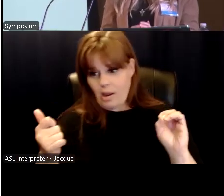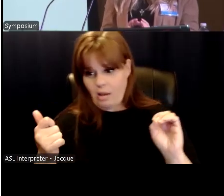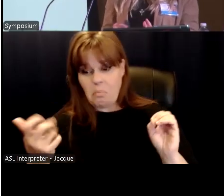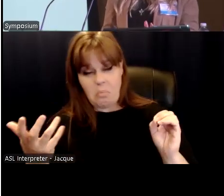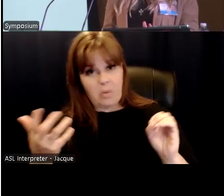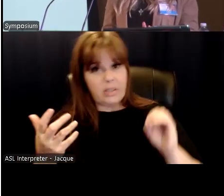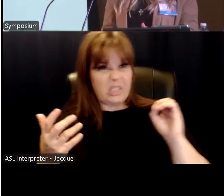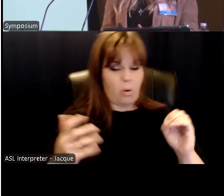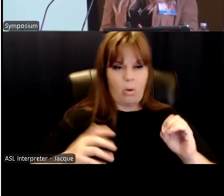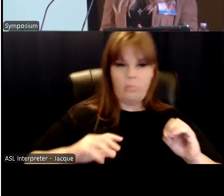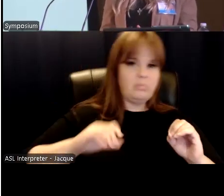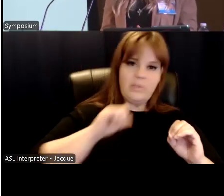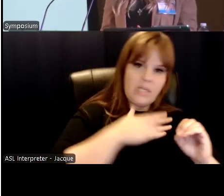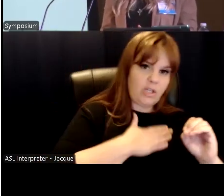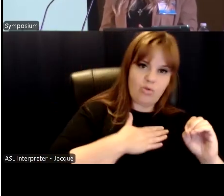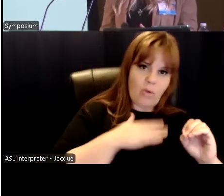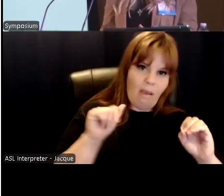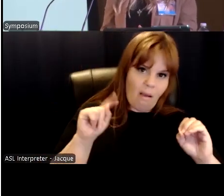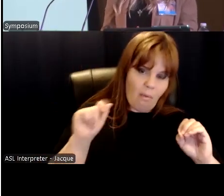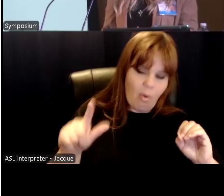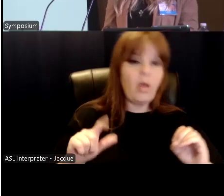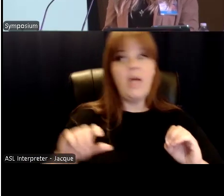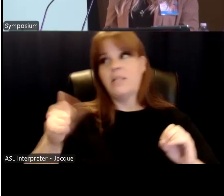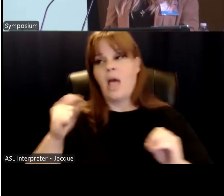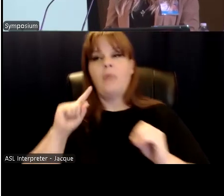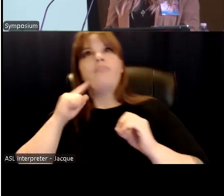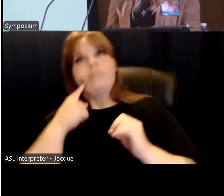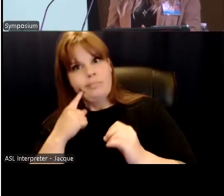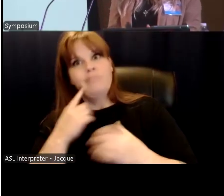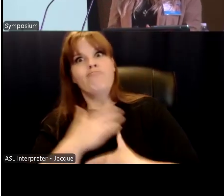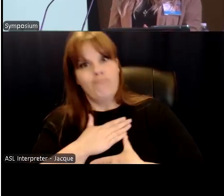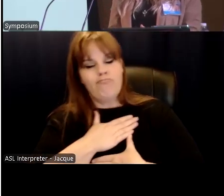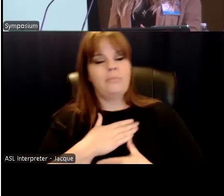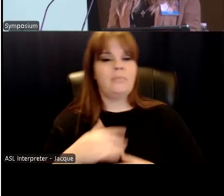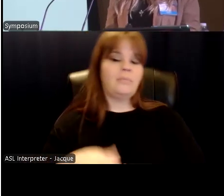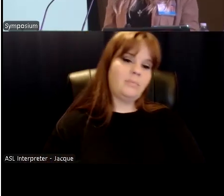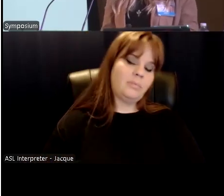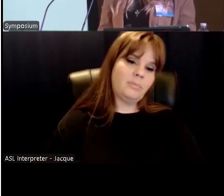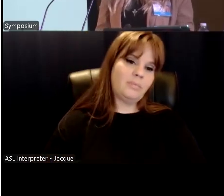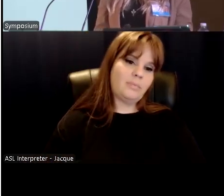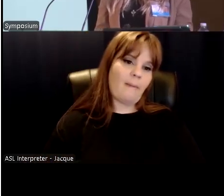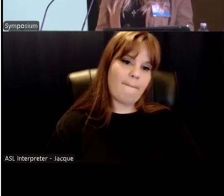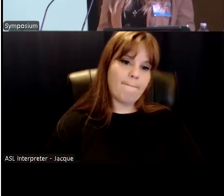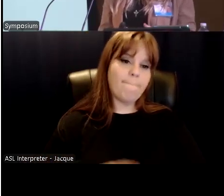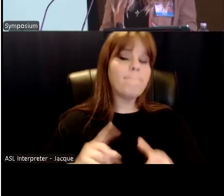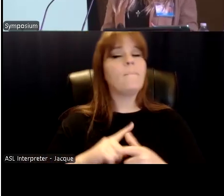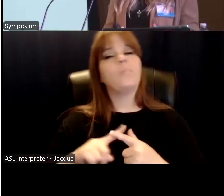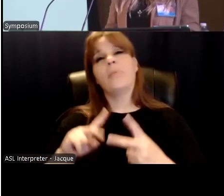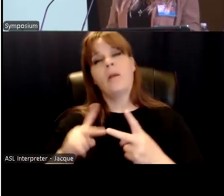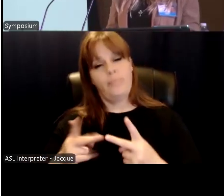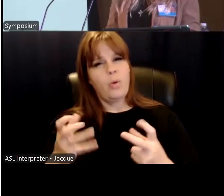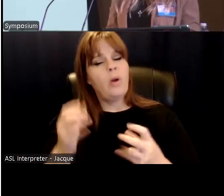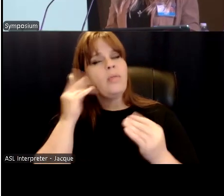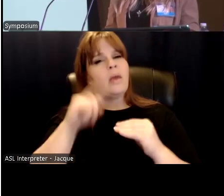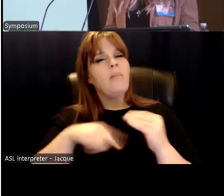0 is not at all, or 10 is extremely? And then secondly, you'll want to think about how that impacted